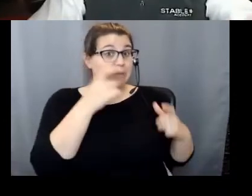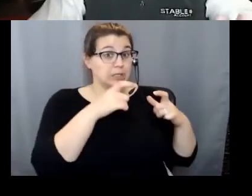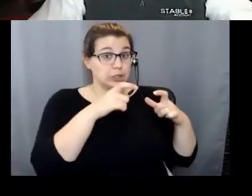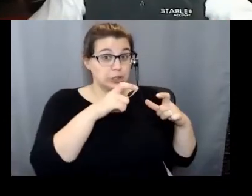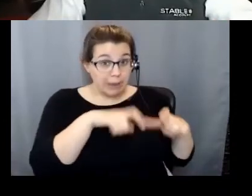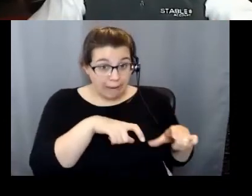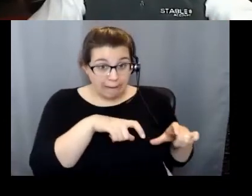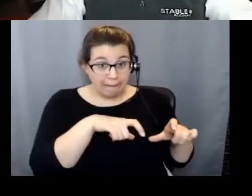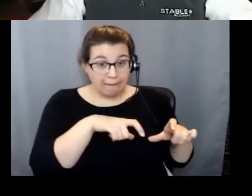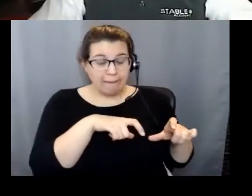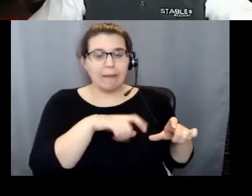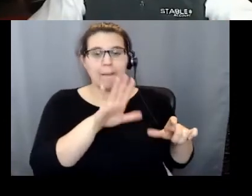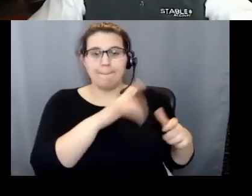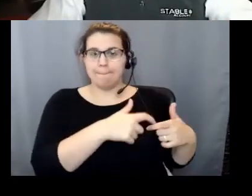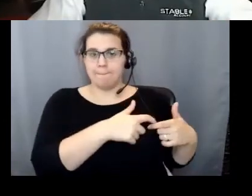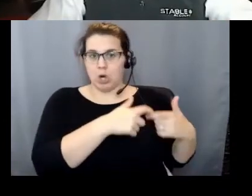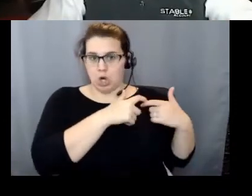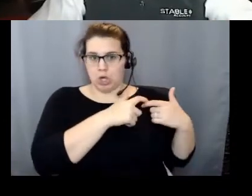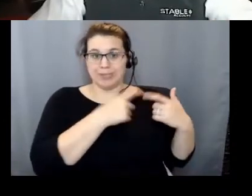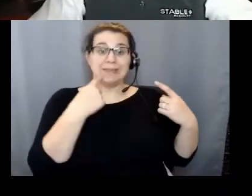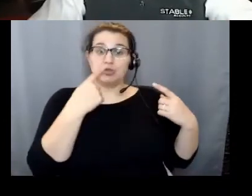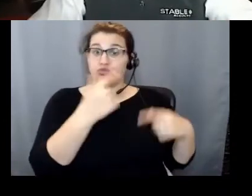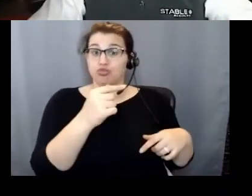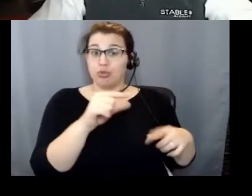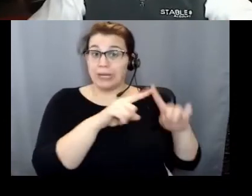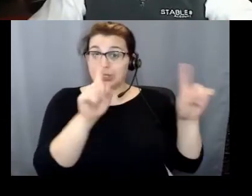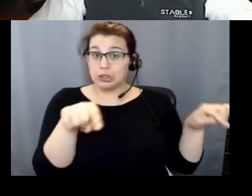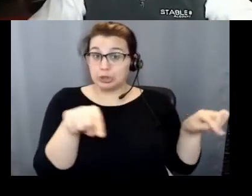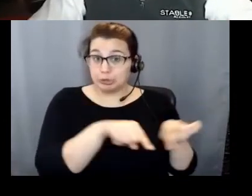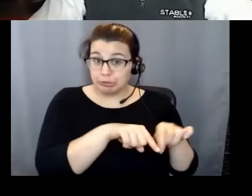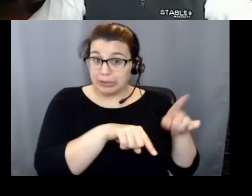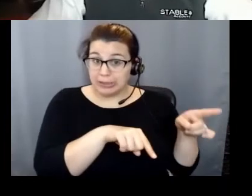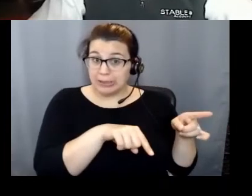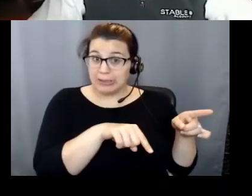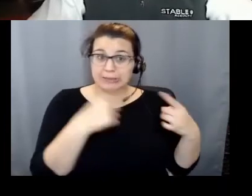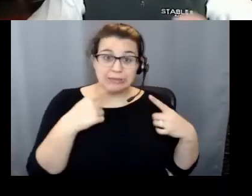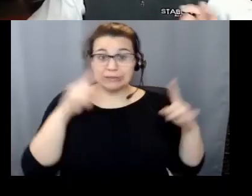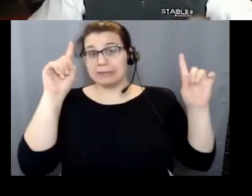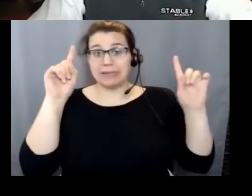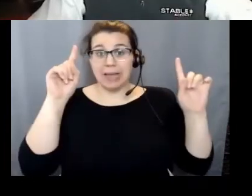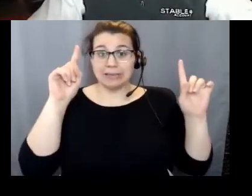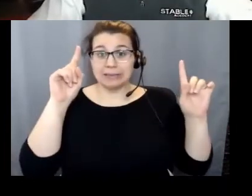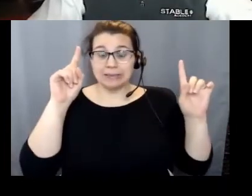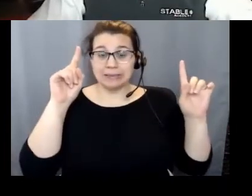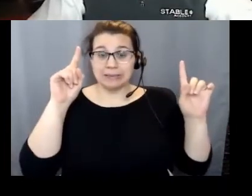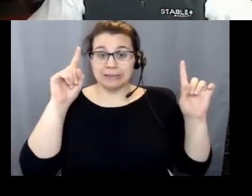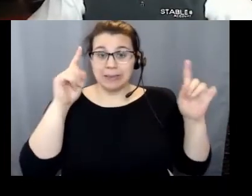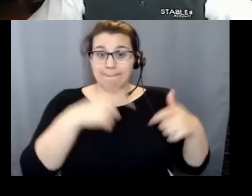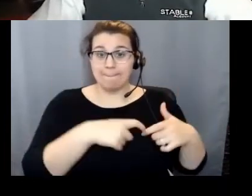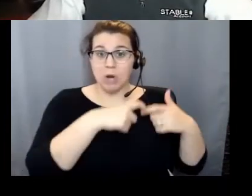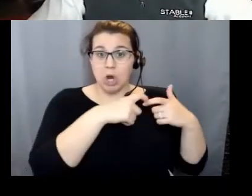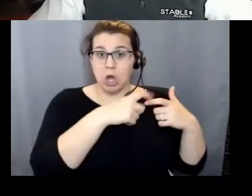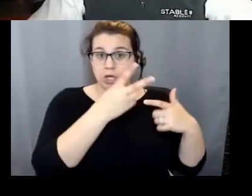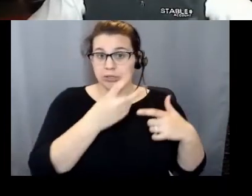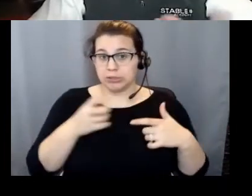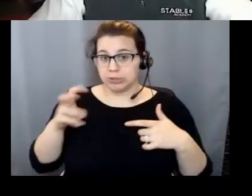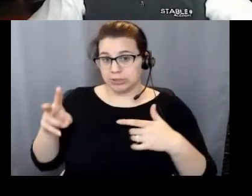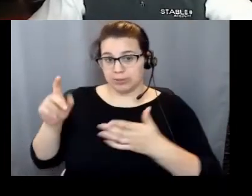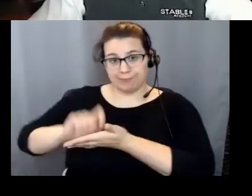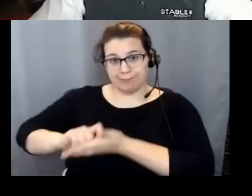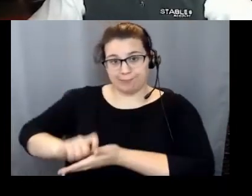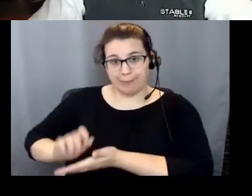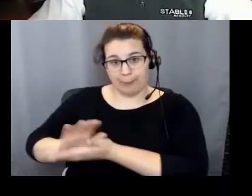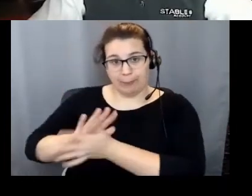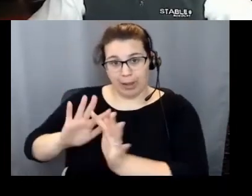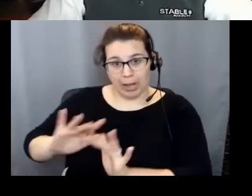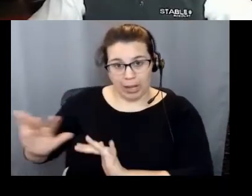in which you receive the success screen from the email verification. But if you want to attach a bank account, which is